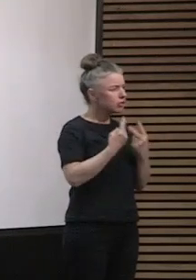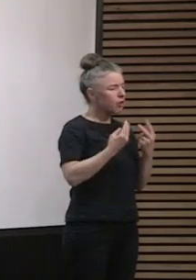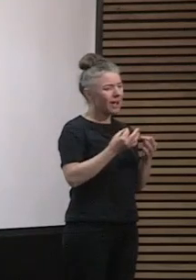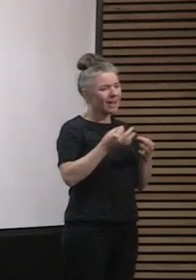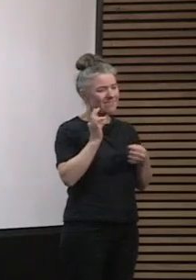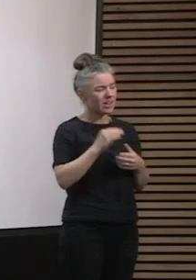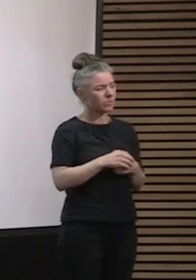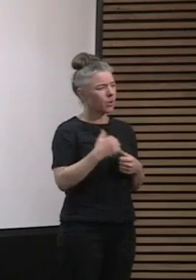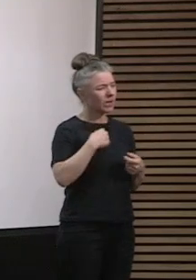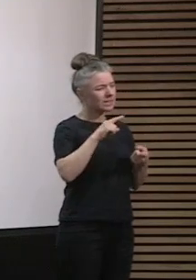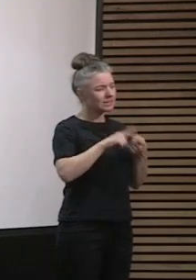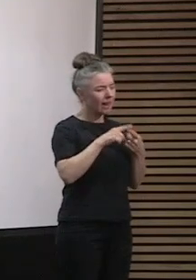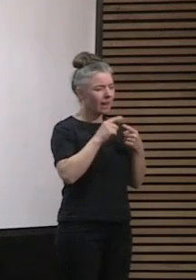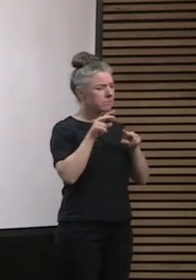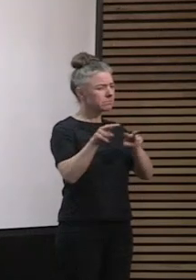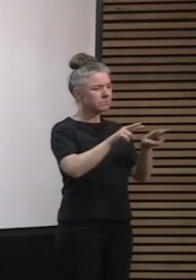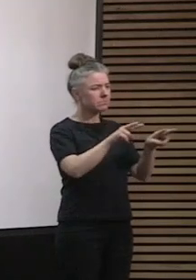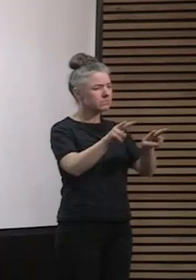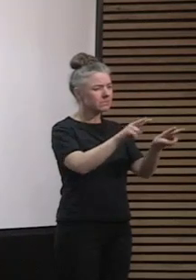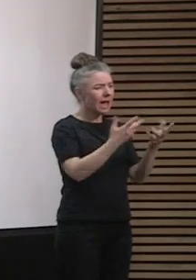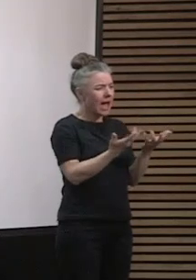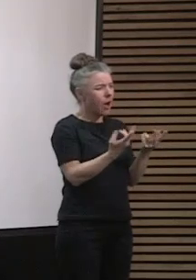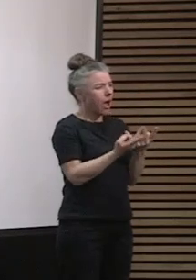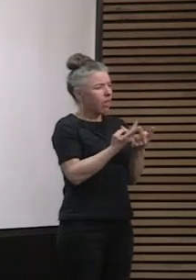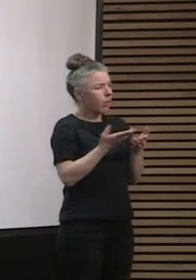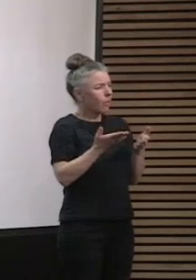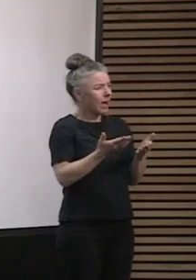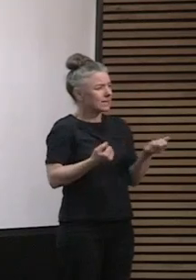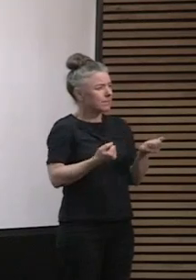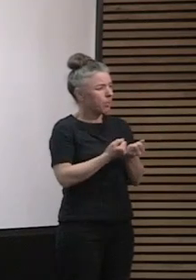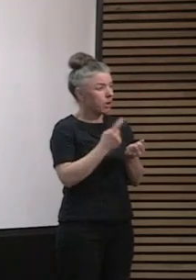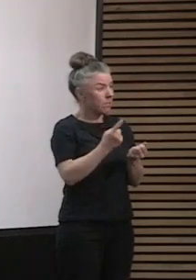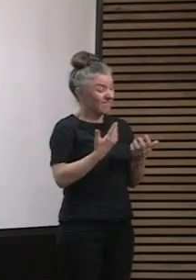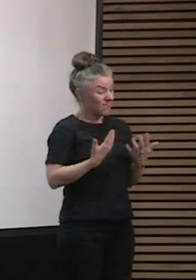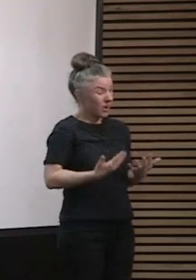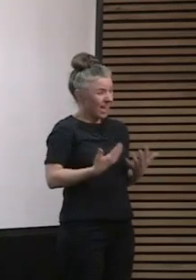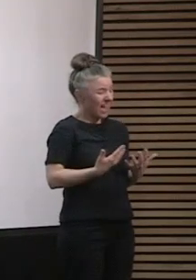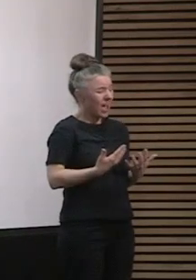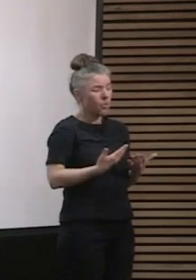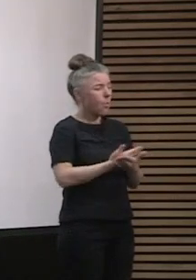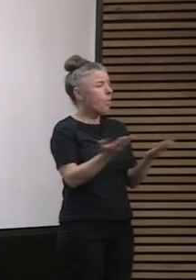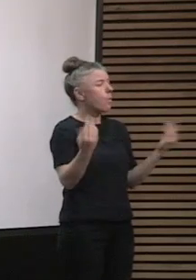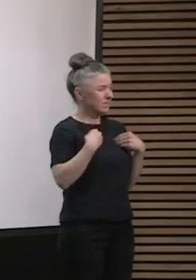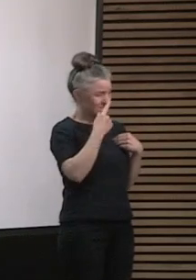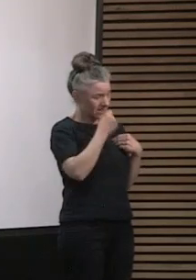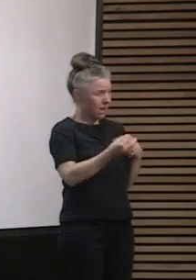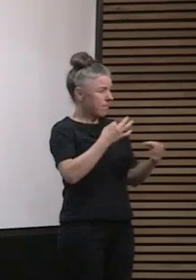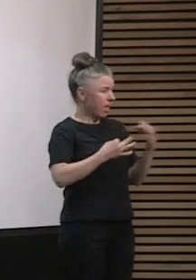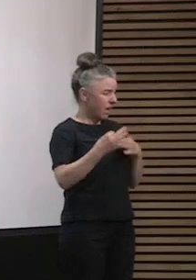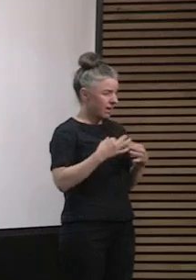at sectors and see what else we can do, but obviously, in the immediate term, this will be available to all of those businesses.